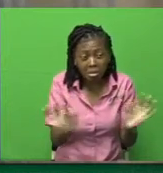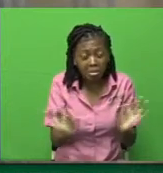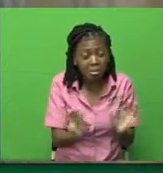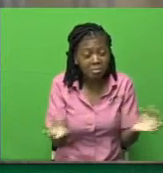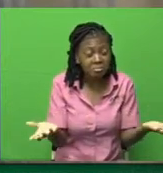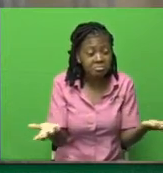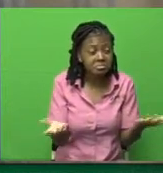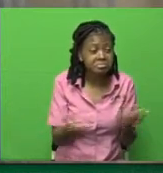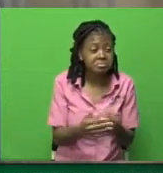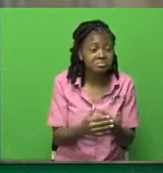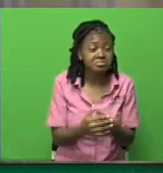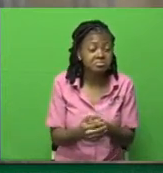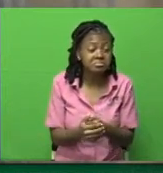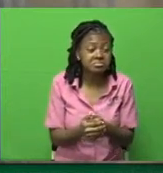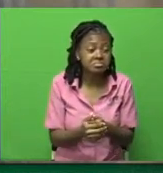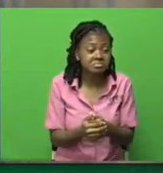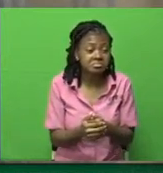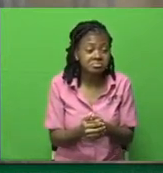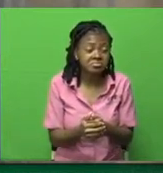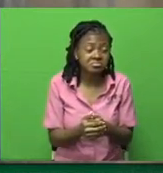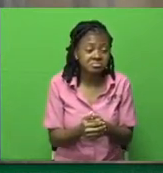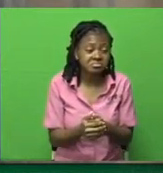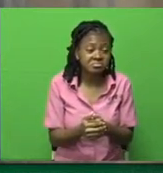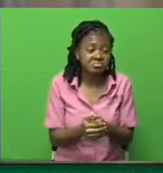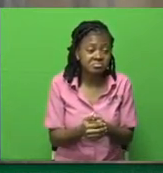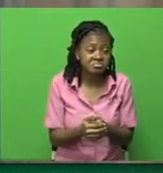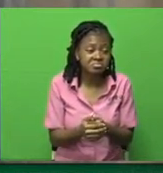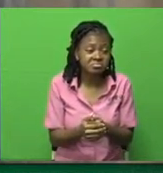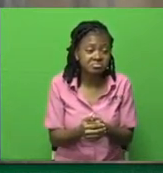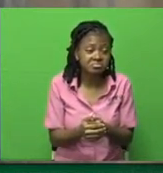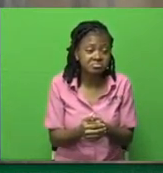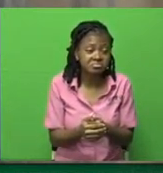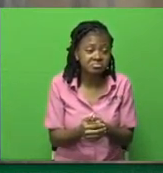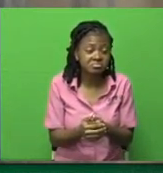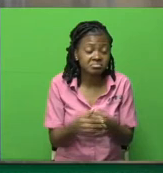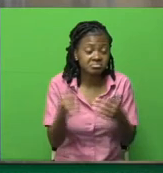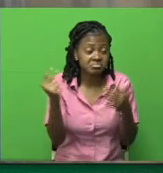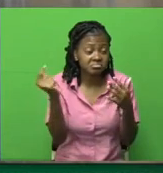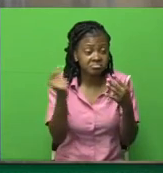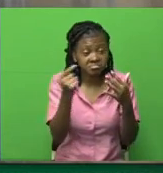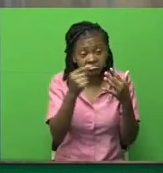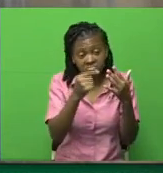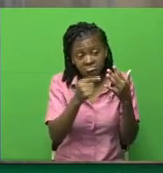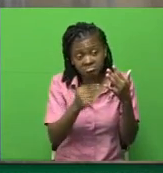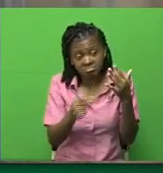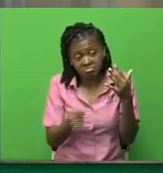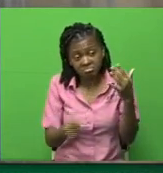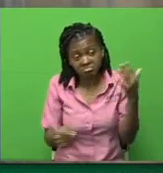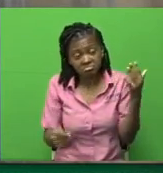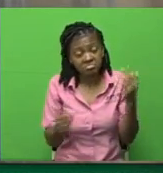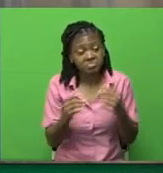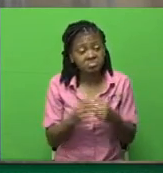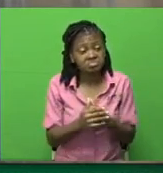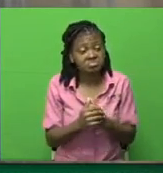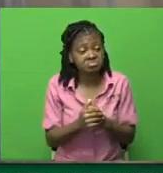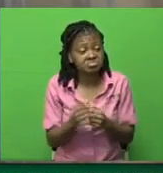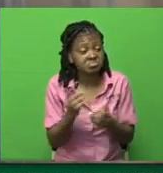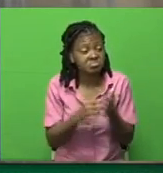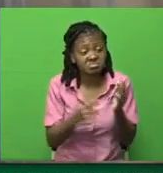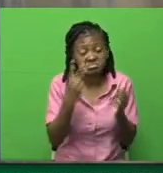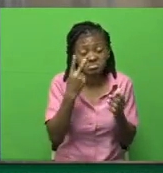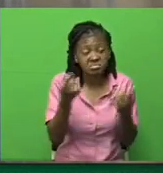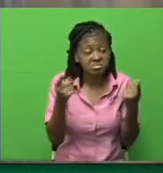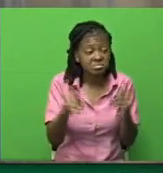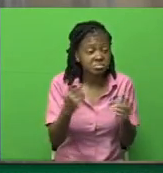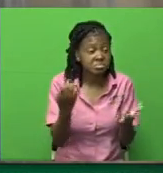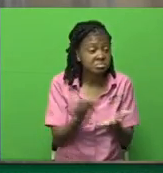and um all of this review of the economy the state of the economy under this government